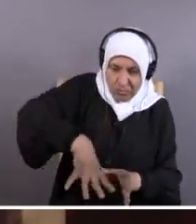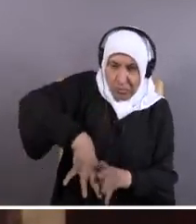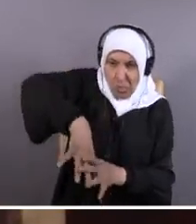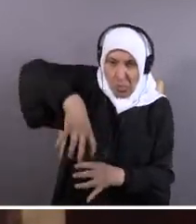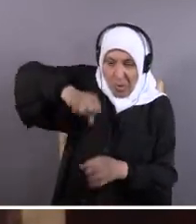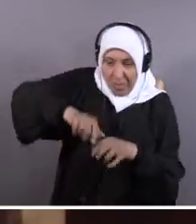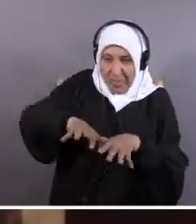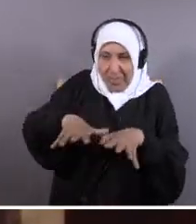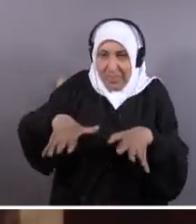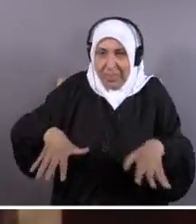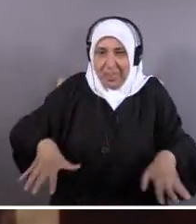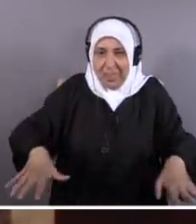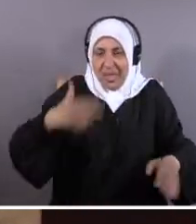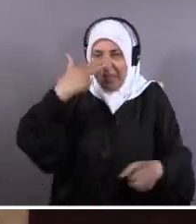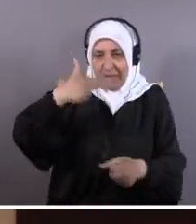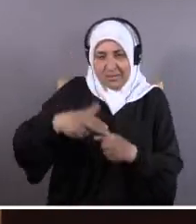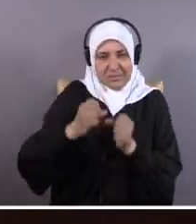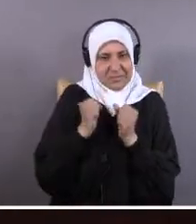The industrial impact